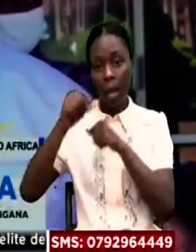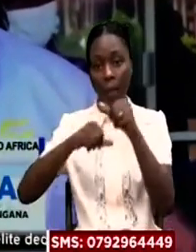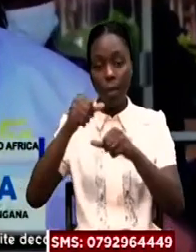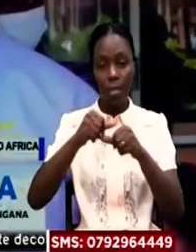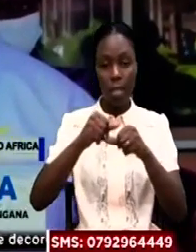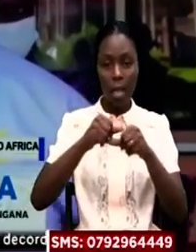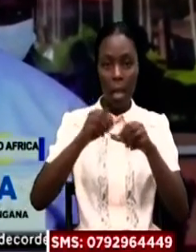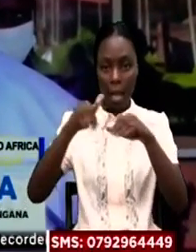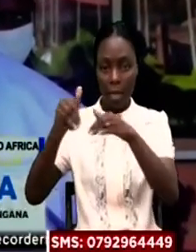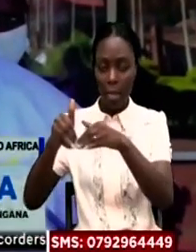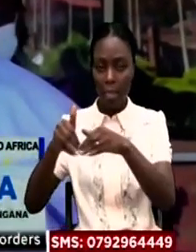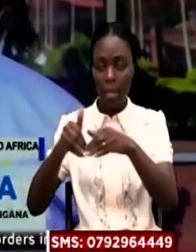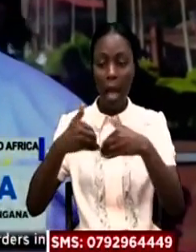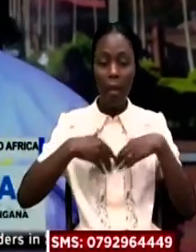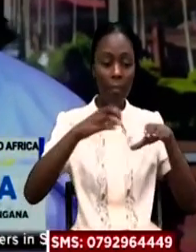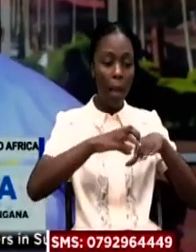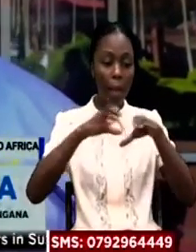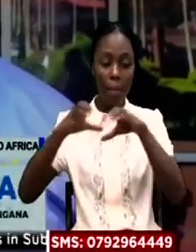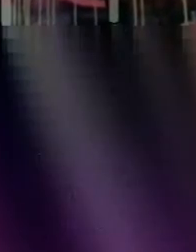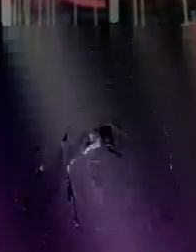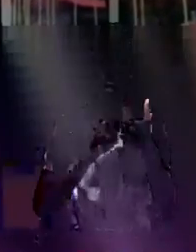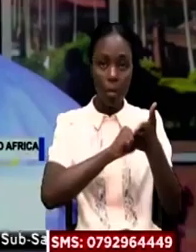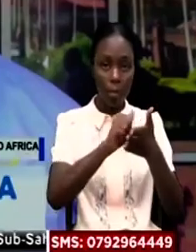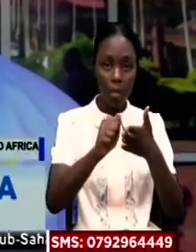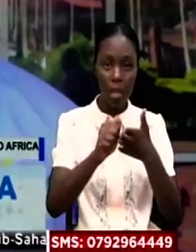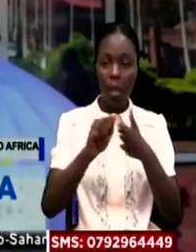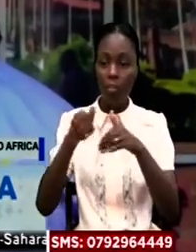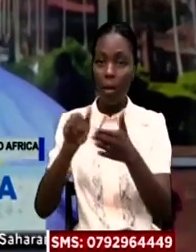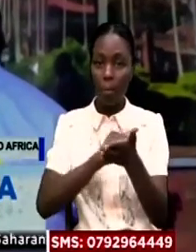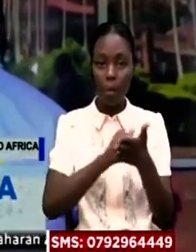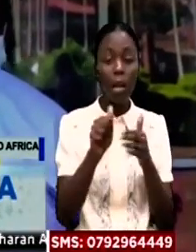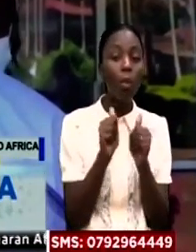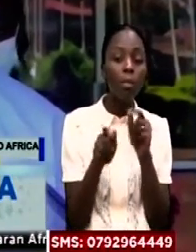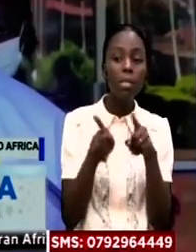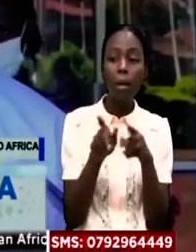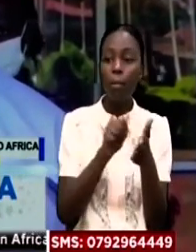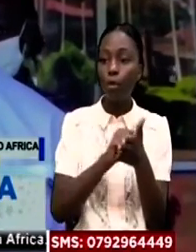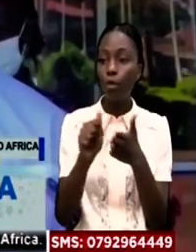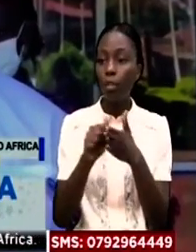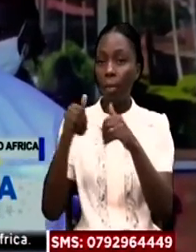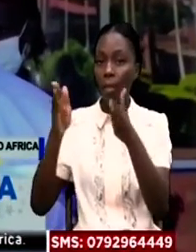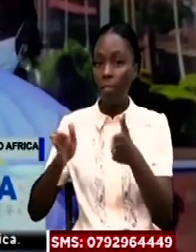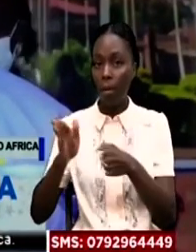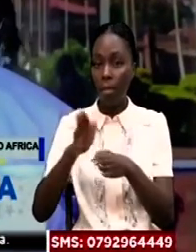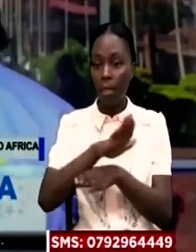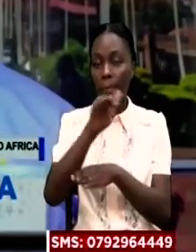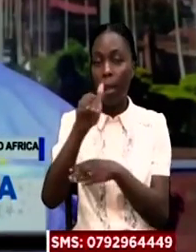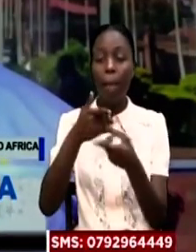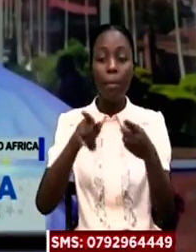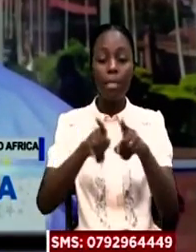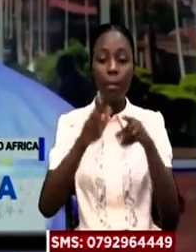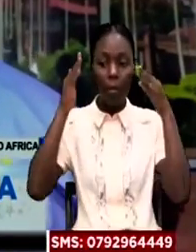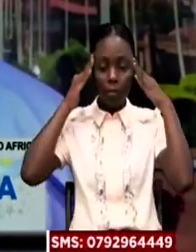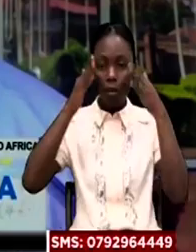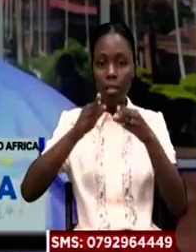agriculture is making sure that we have a market for the produce of farm products that are being produced by the farmers on the ground We are